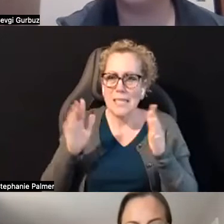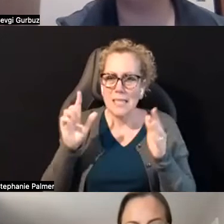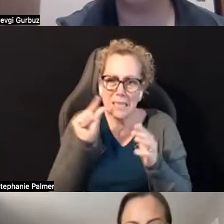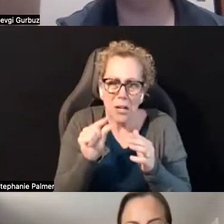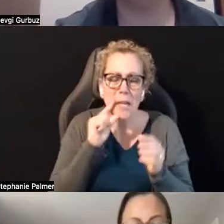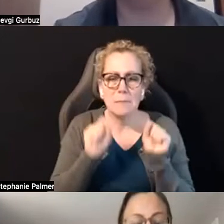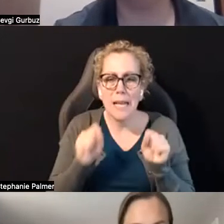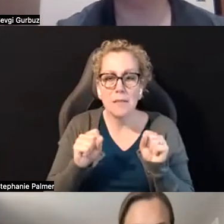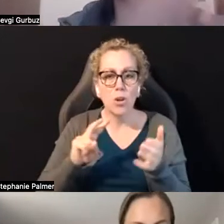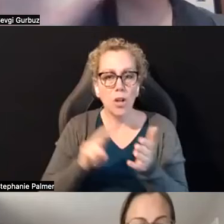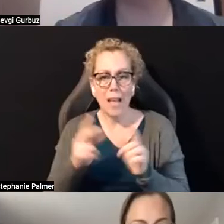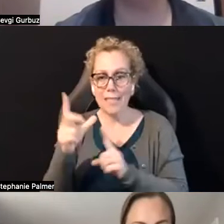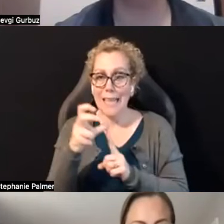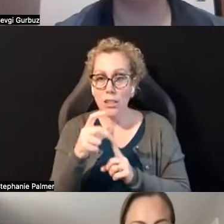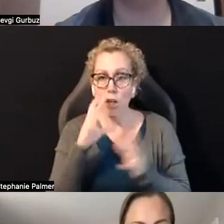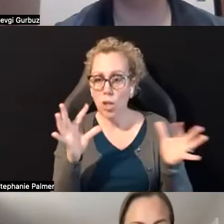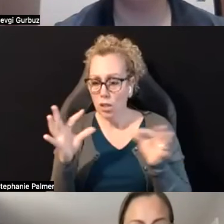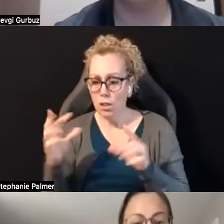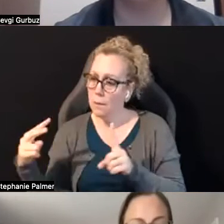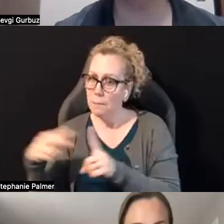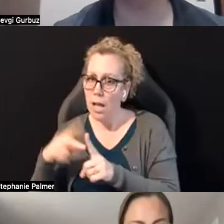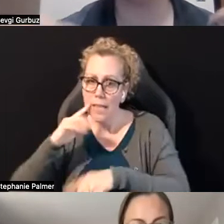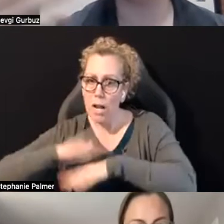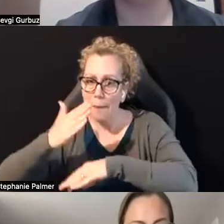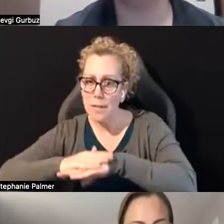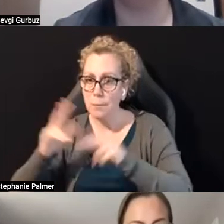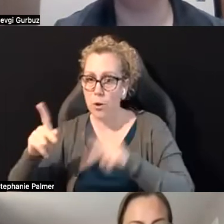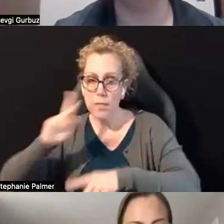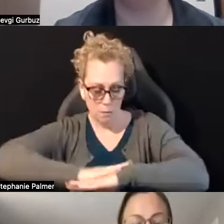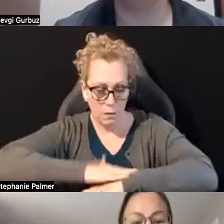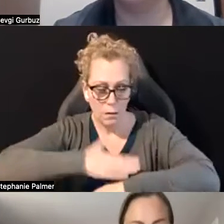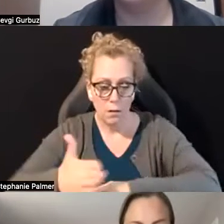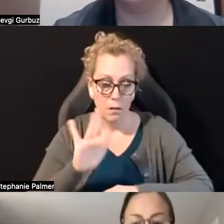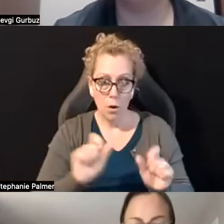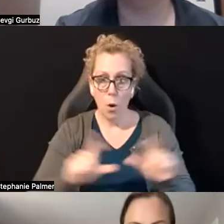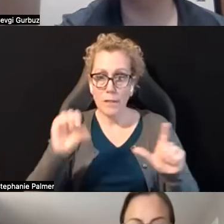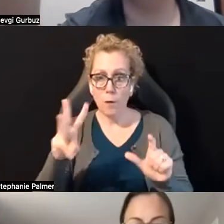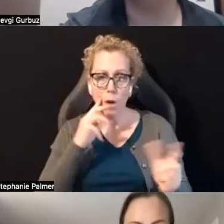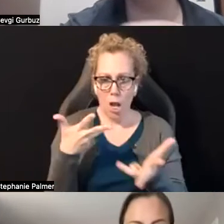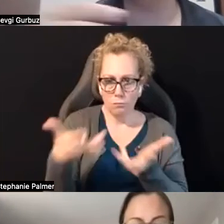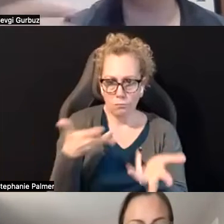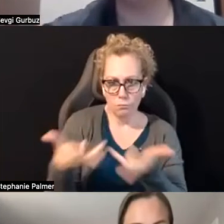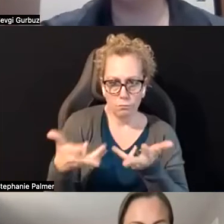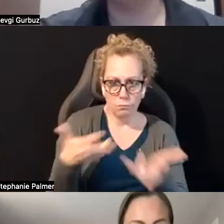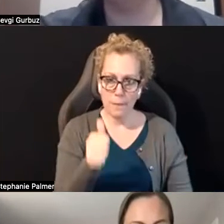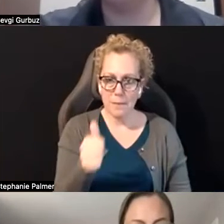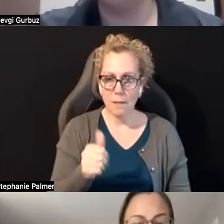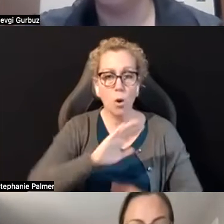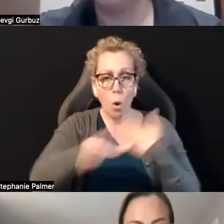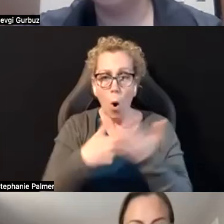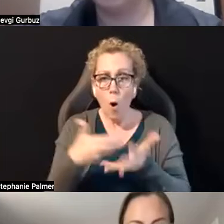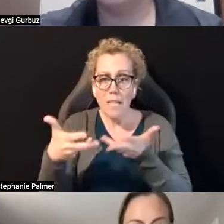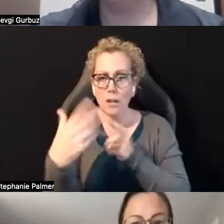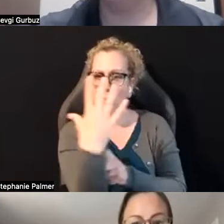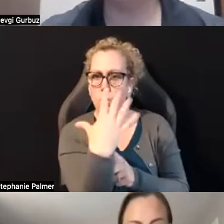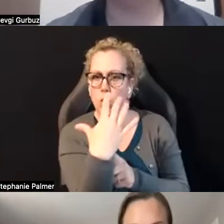it to their laptop, they open up the software, and then they start interacting with it. And all the interactions would be